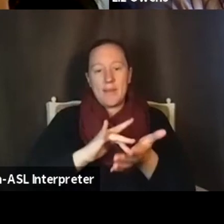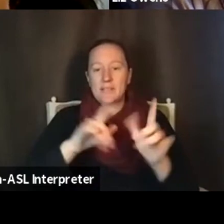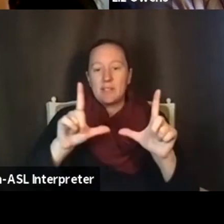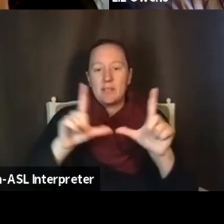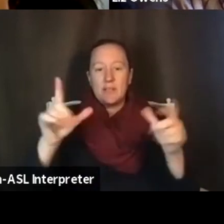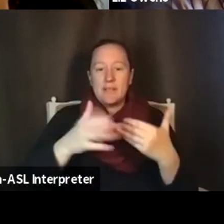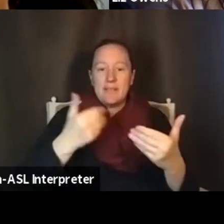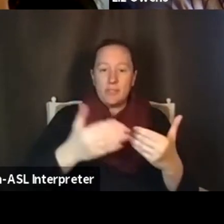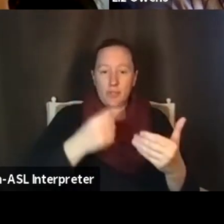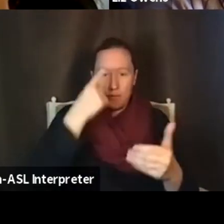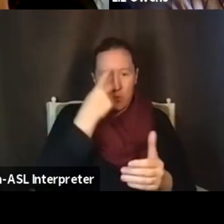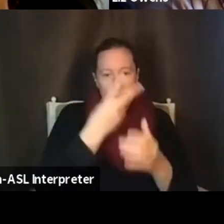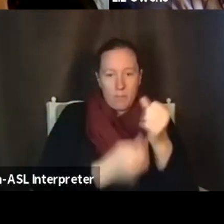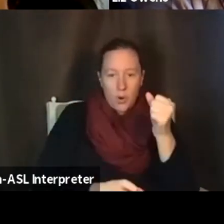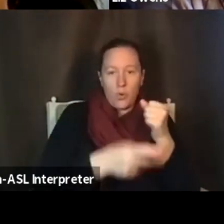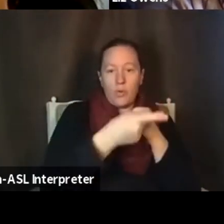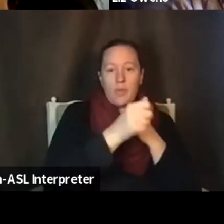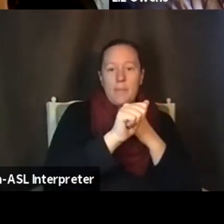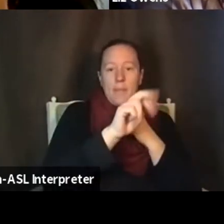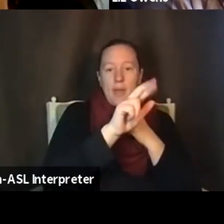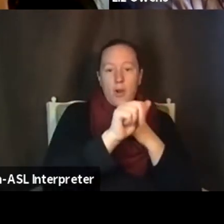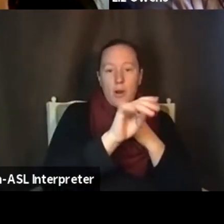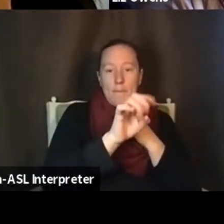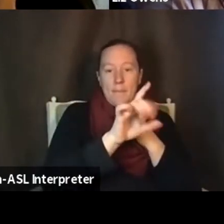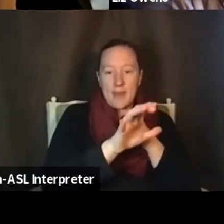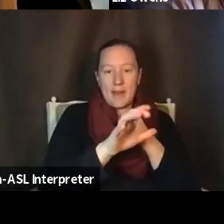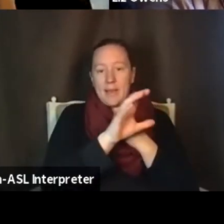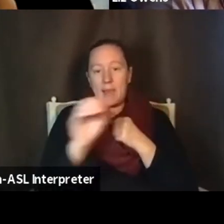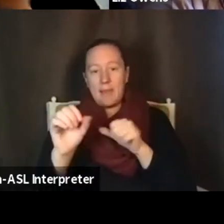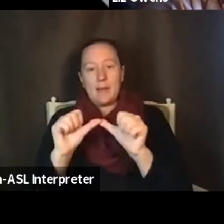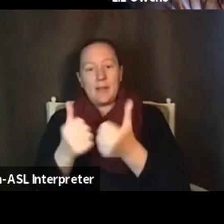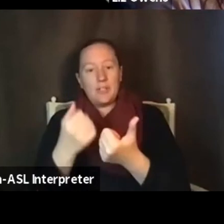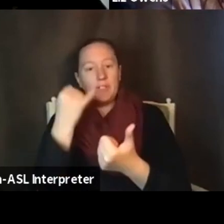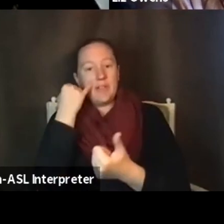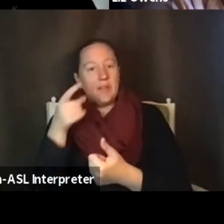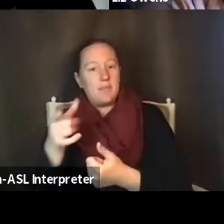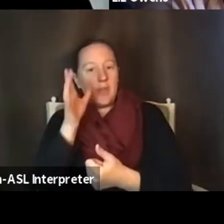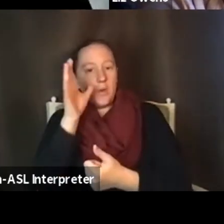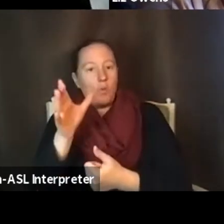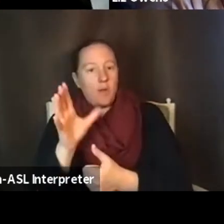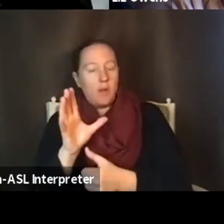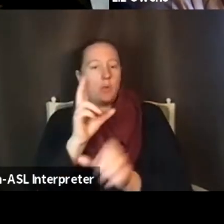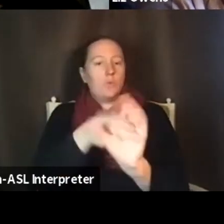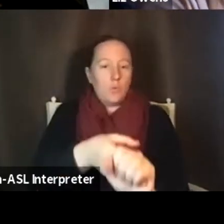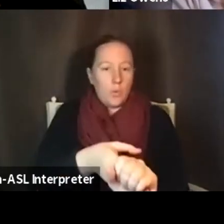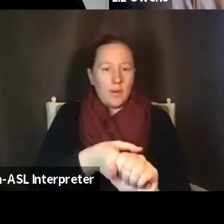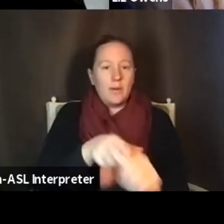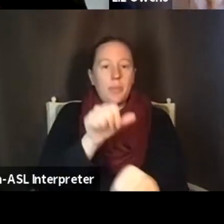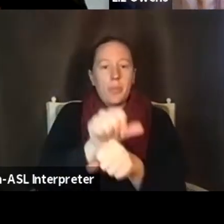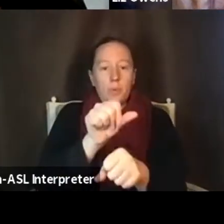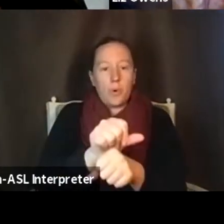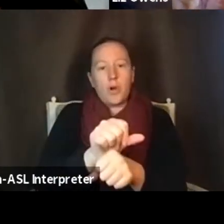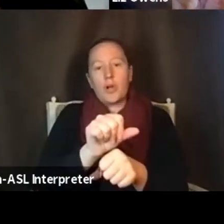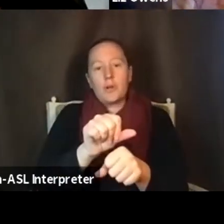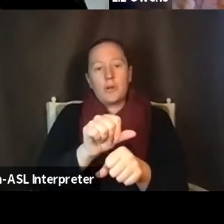paramedic and the agency seeking licensure if there is a plan for them to fall into the workflow? Camille, do you want to take that one as